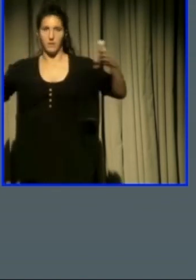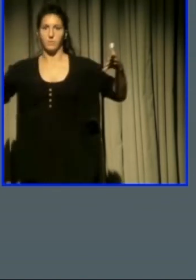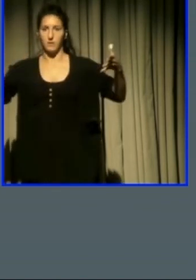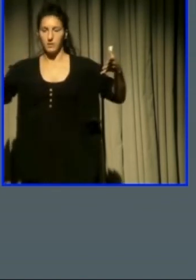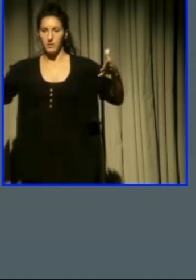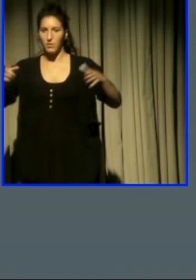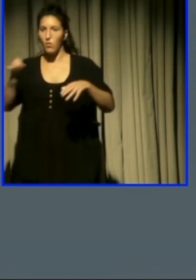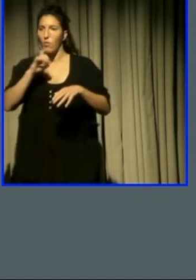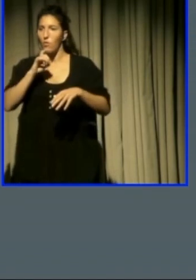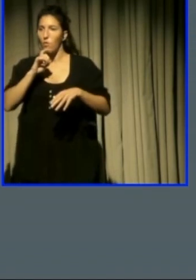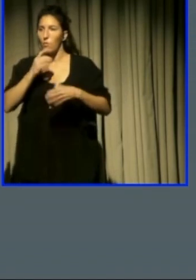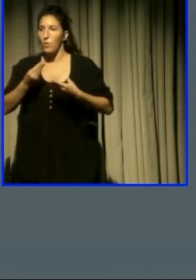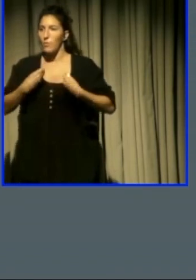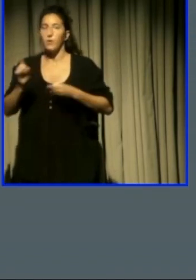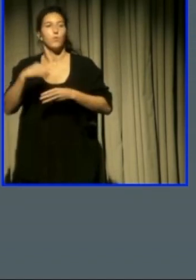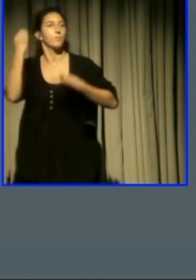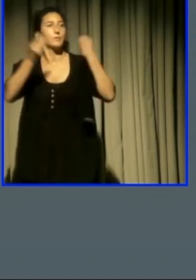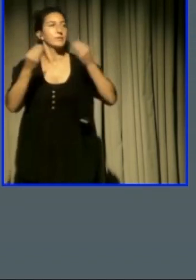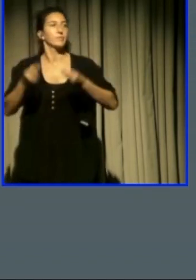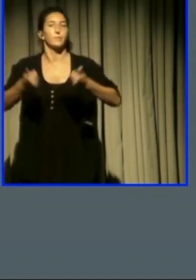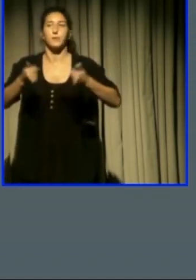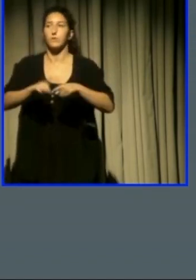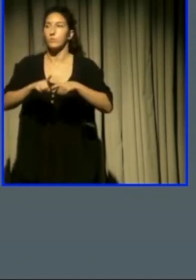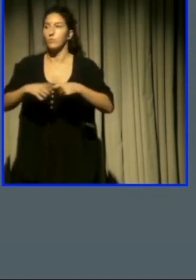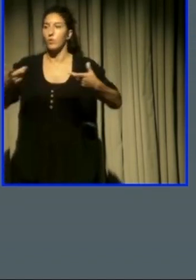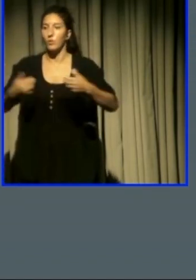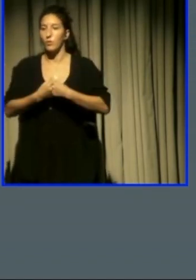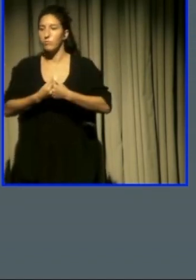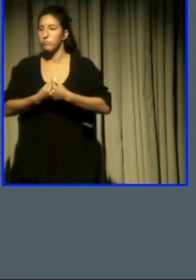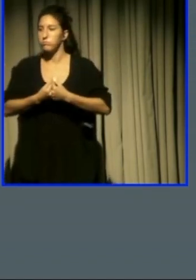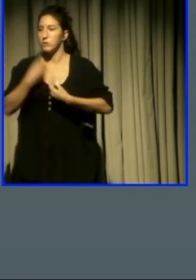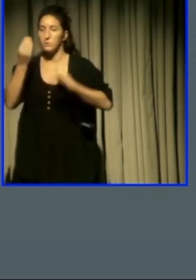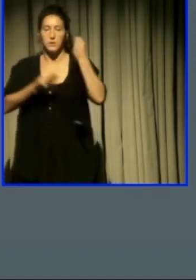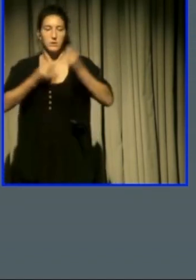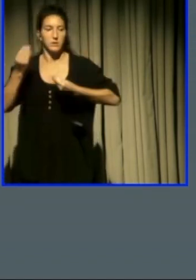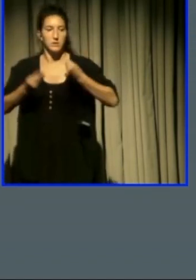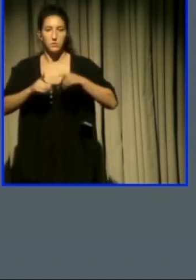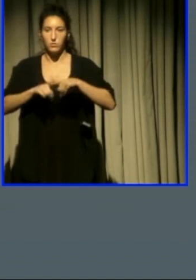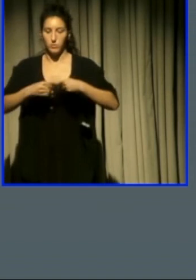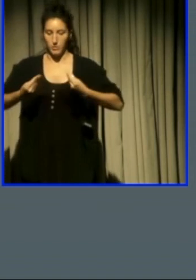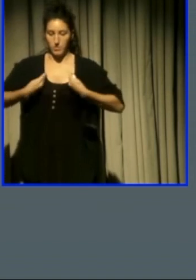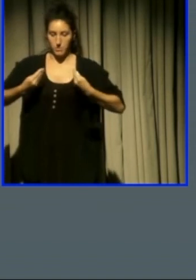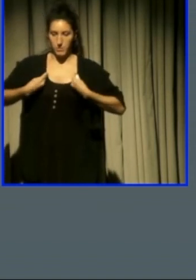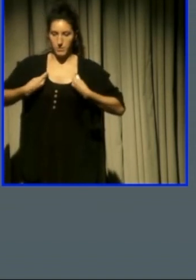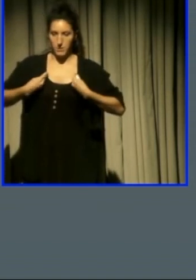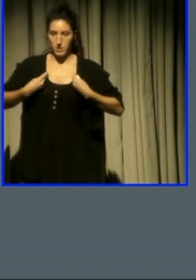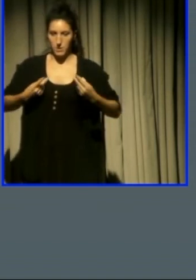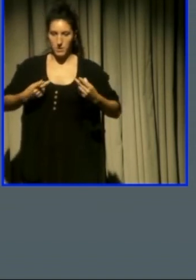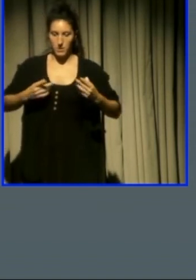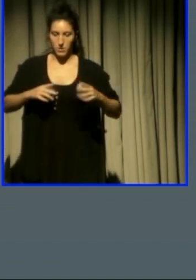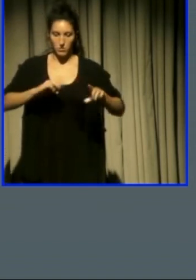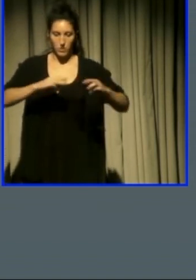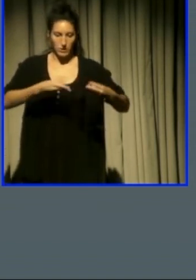online, offline, physical, digital, IRL, URL. It's, increasingly becoming